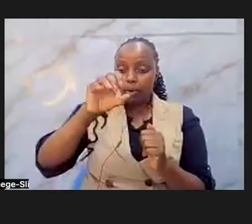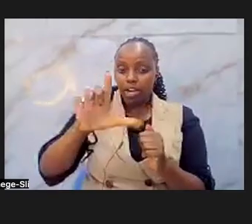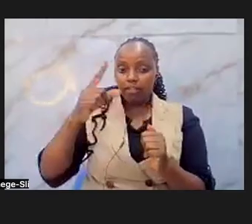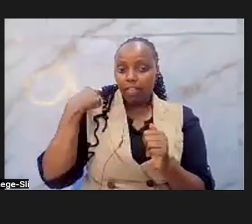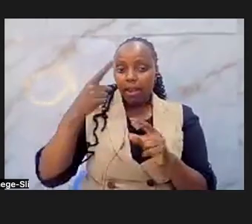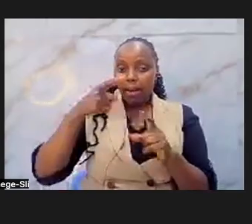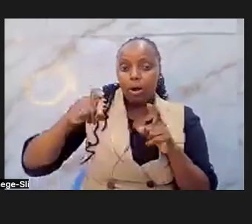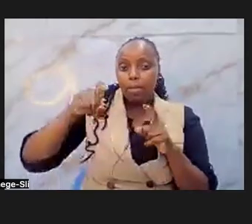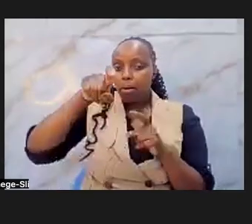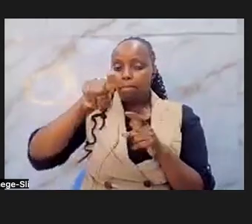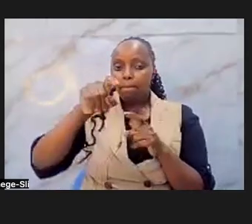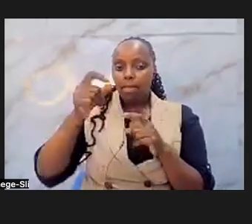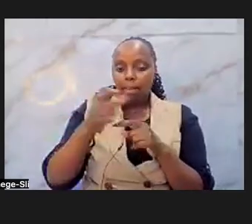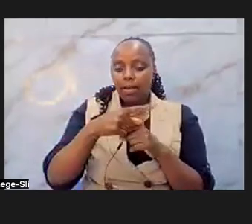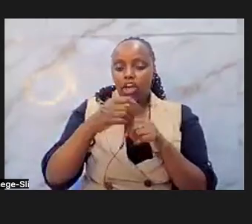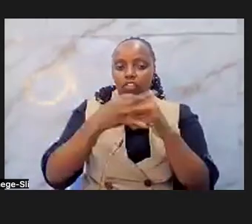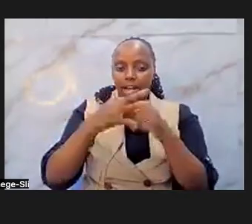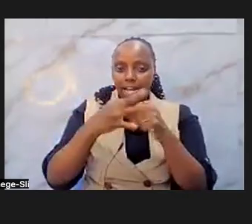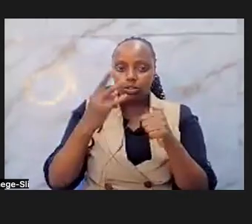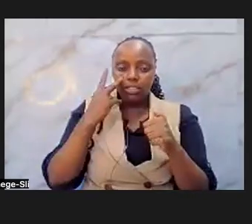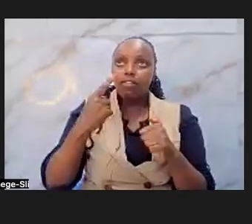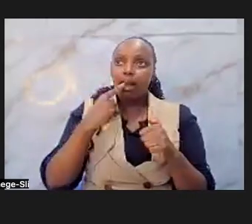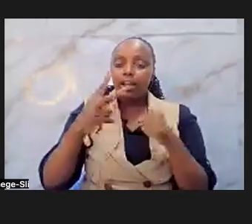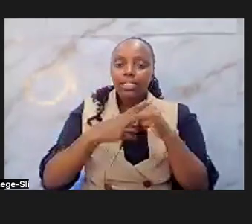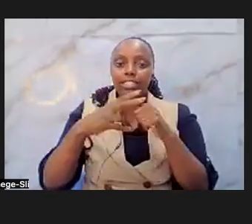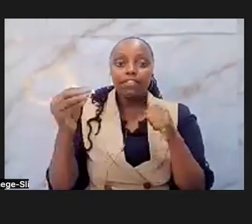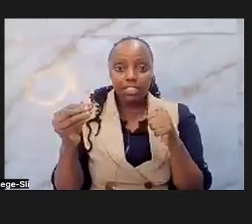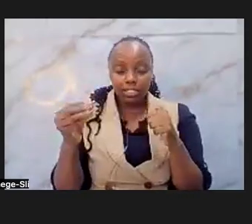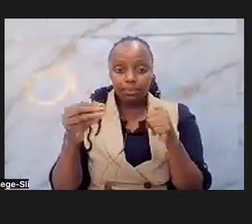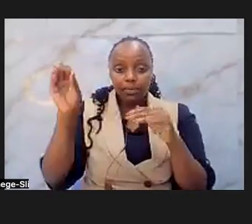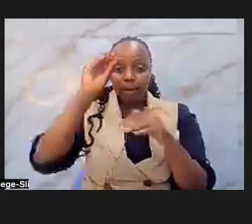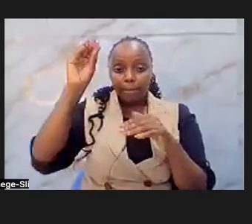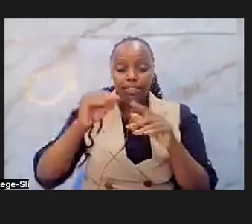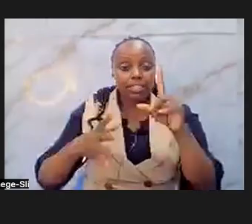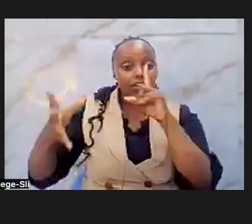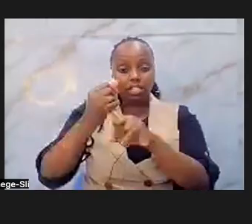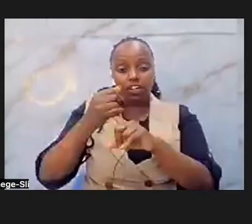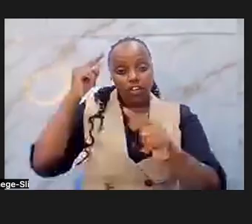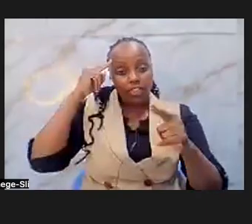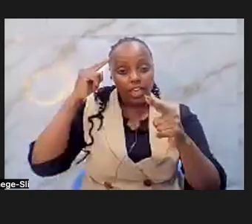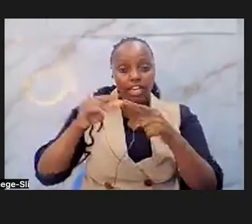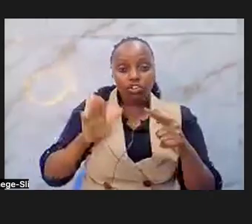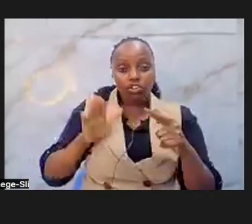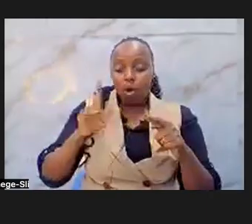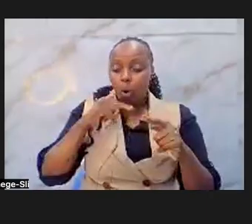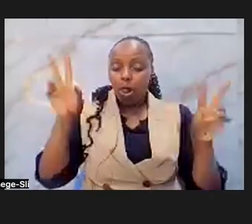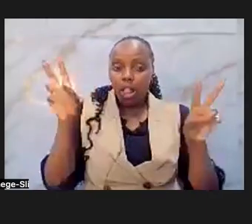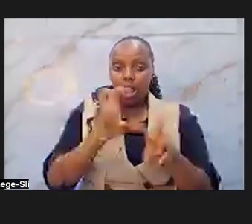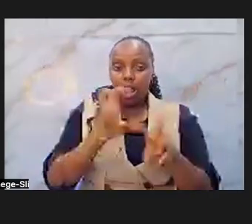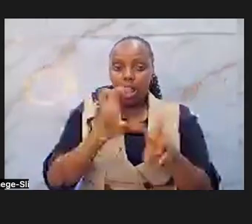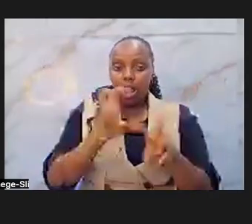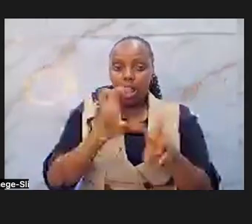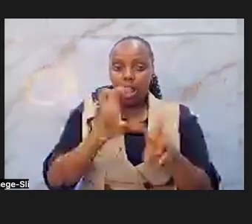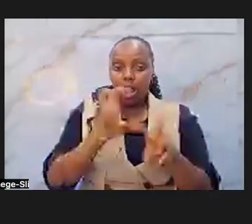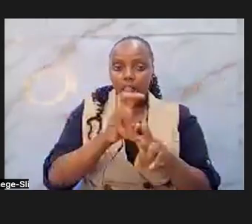170% achievement of the targets of women seeking services. This will not only translate that the trust and the value that